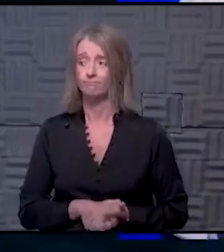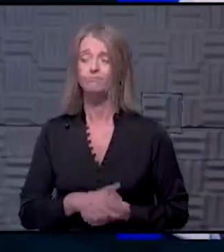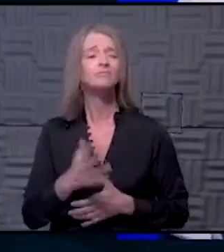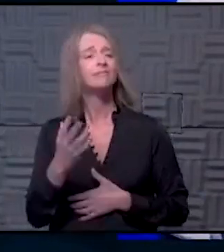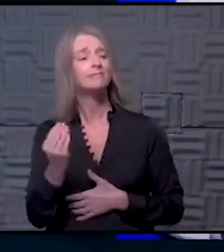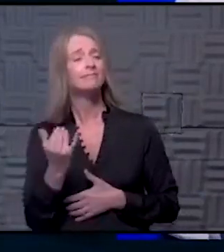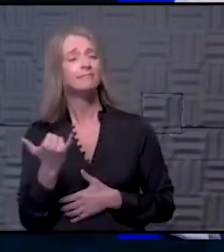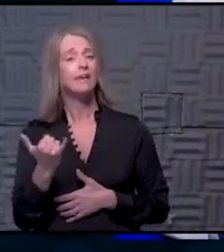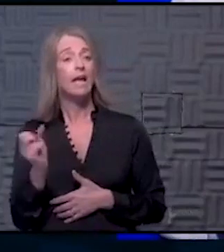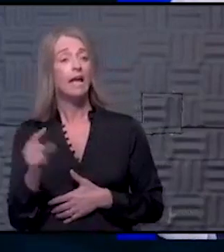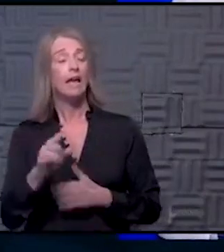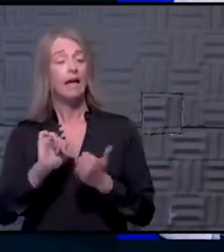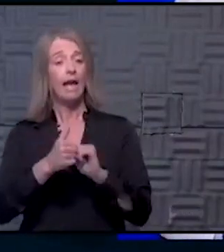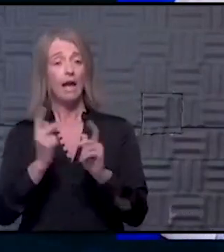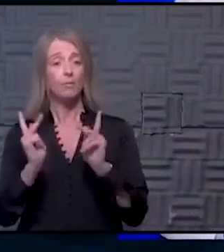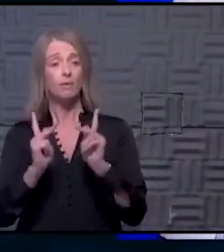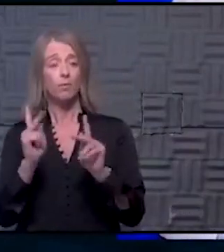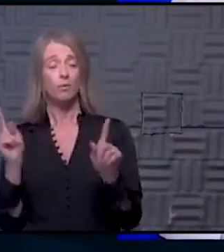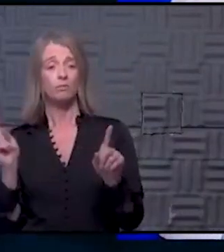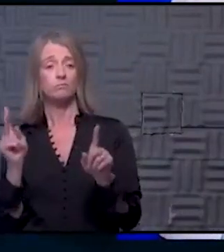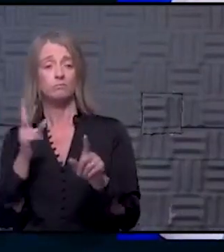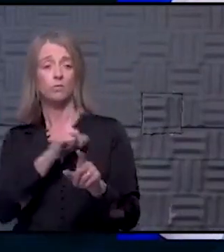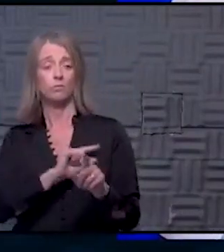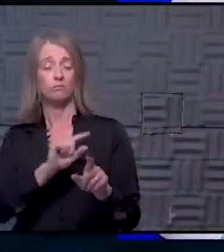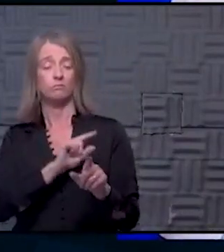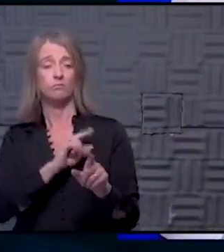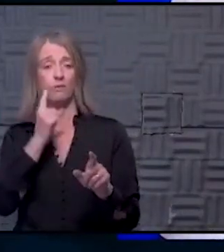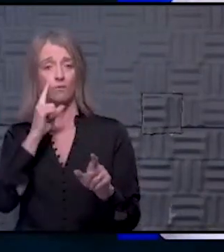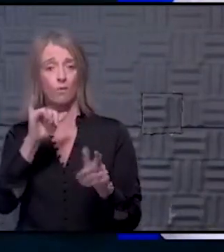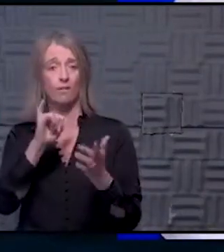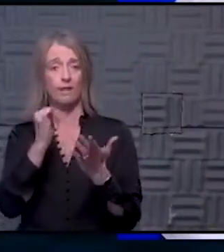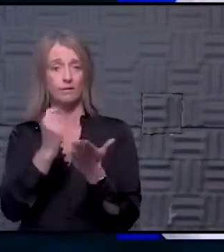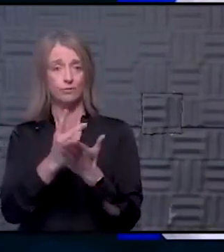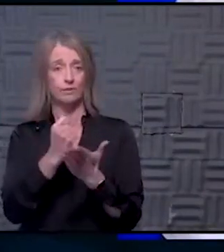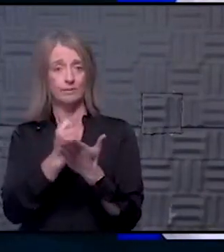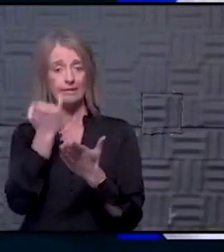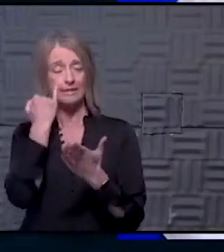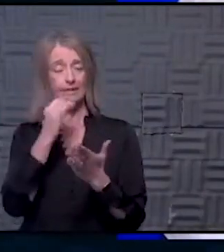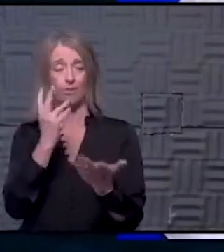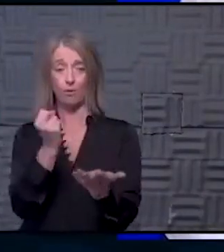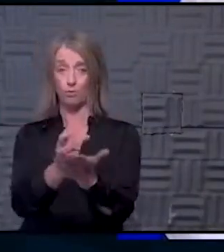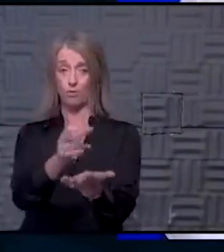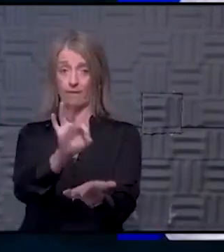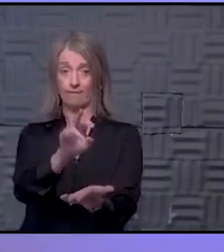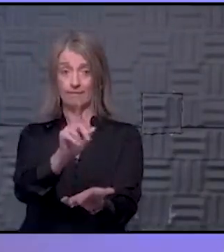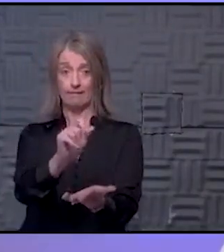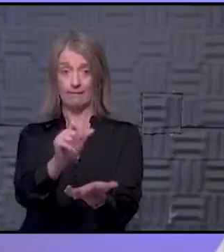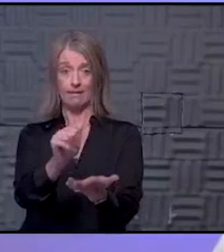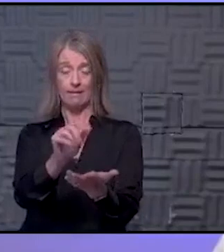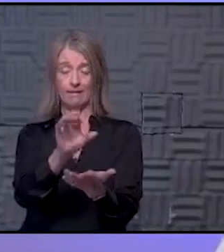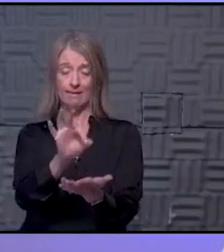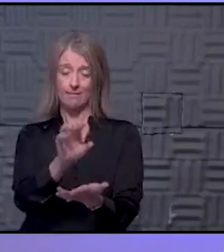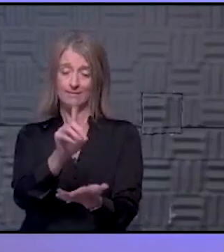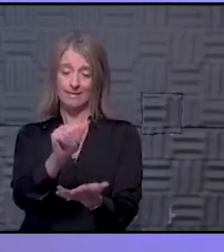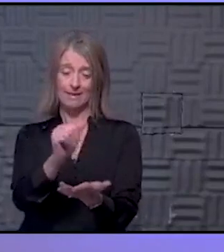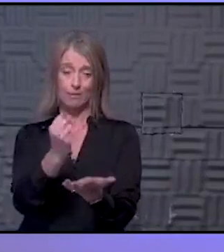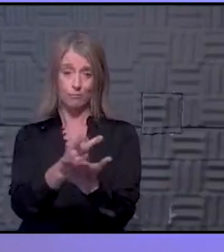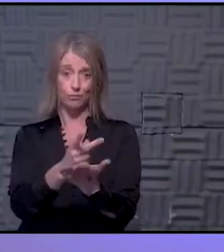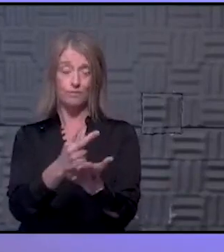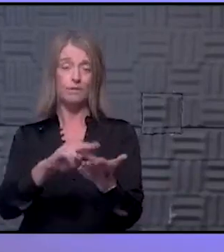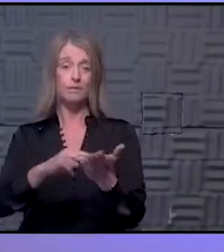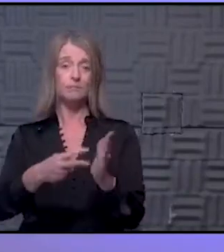And how do people qualify for this treatment if it's approved by the FDA? So most likely these patients have